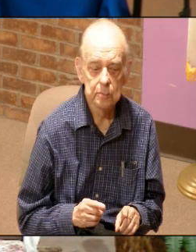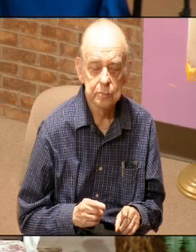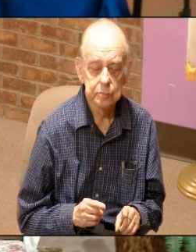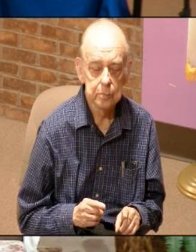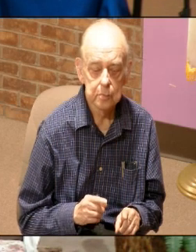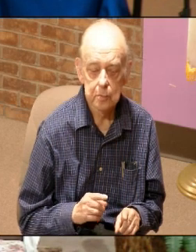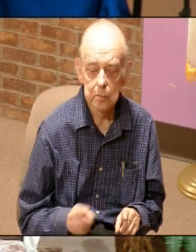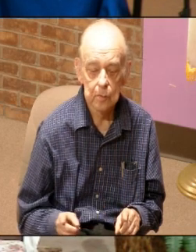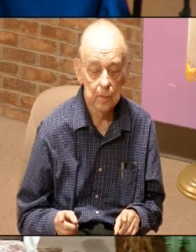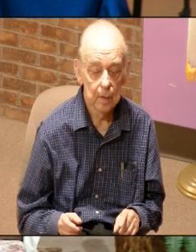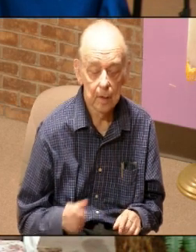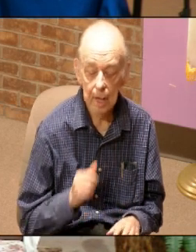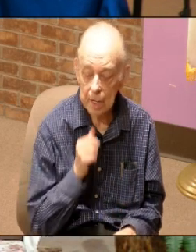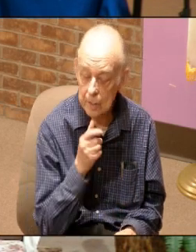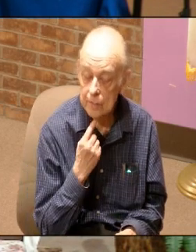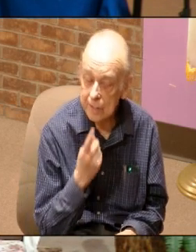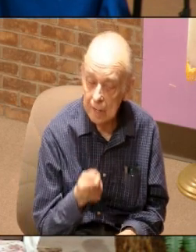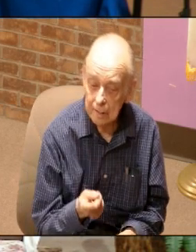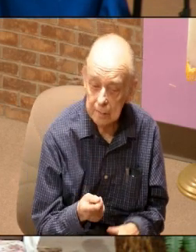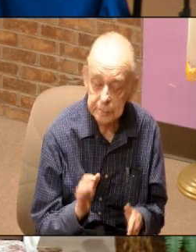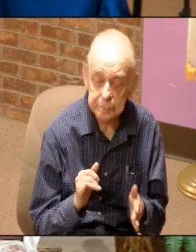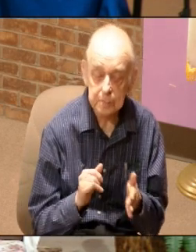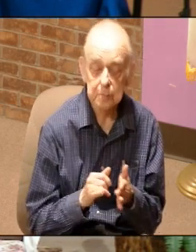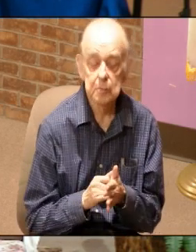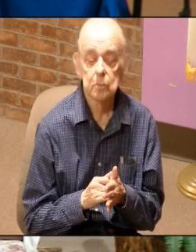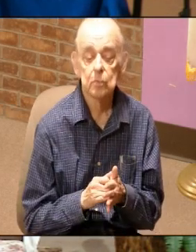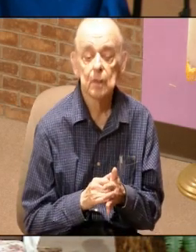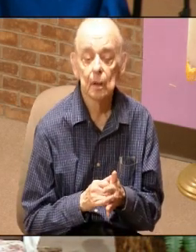they don't tell you that